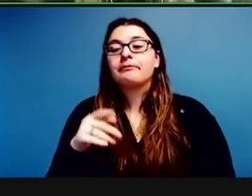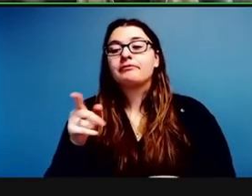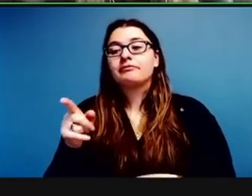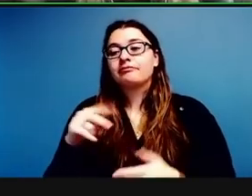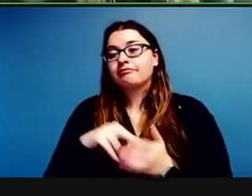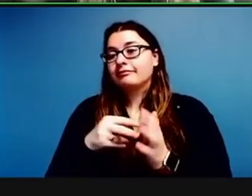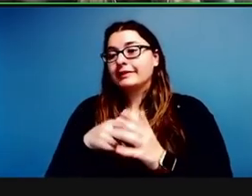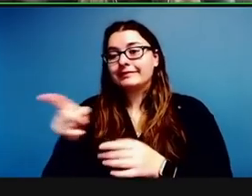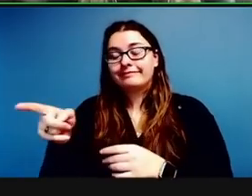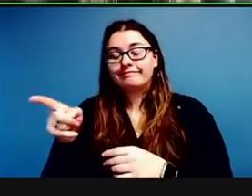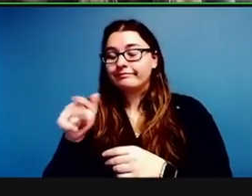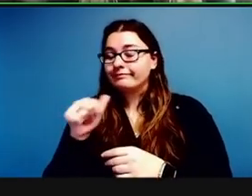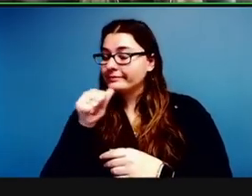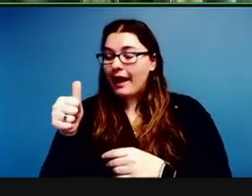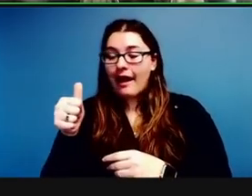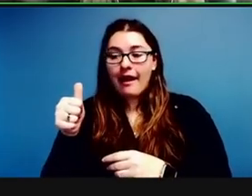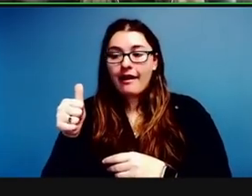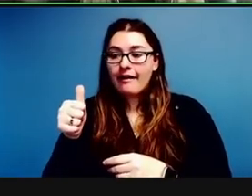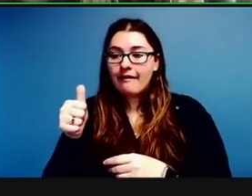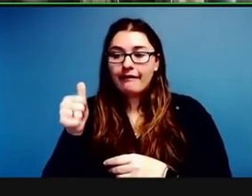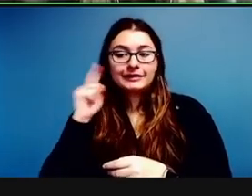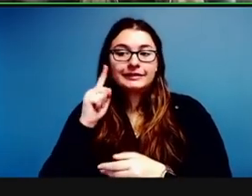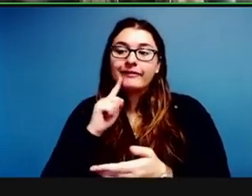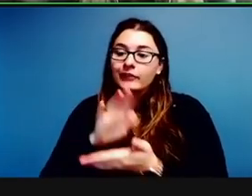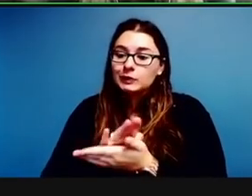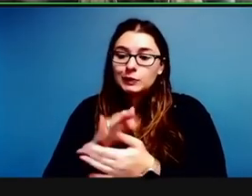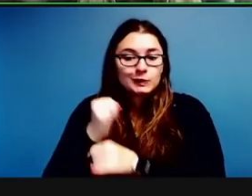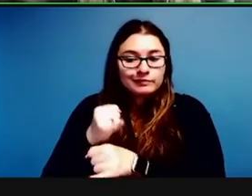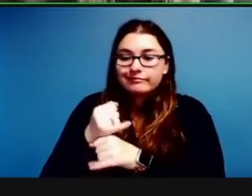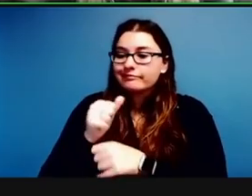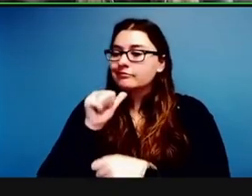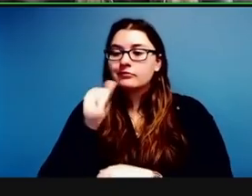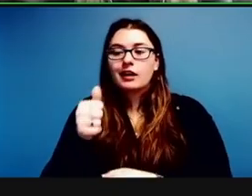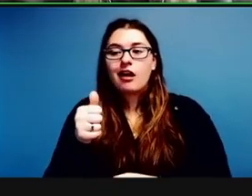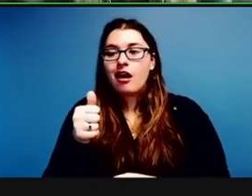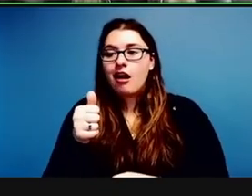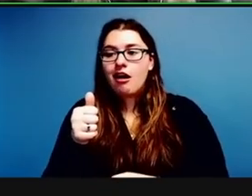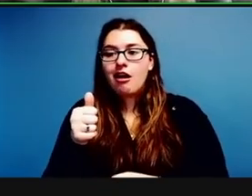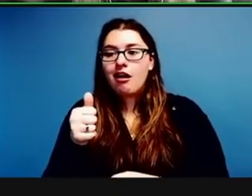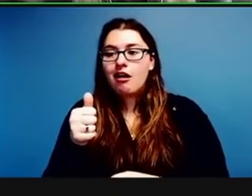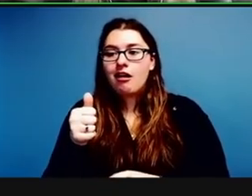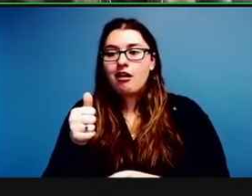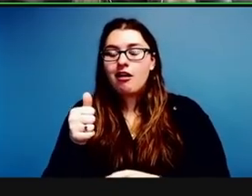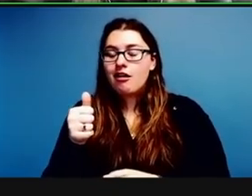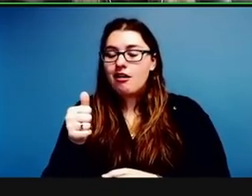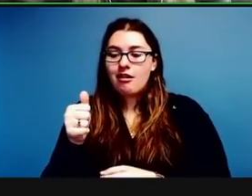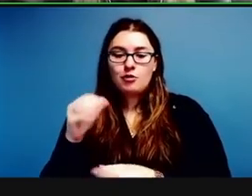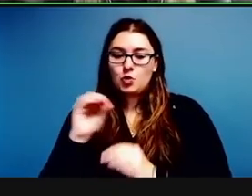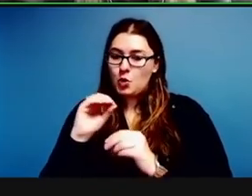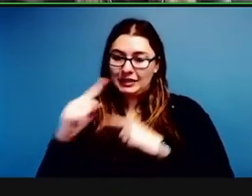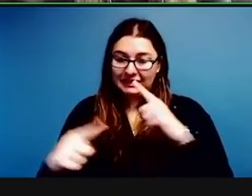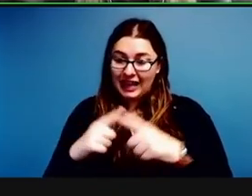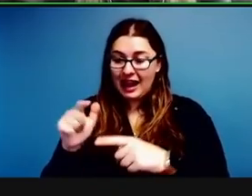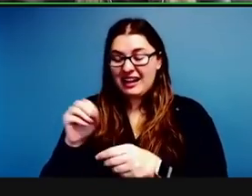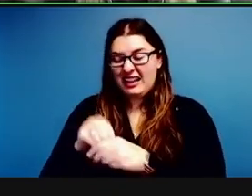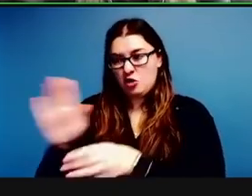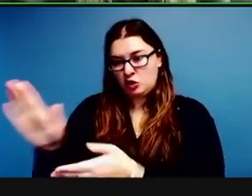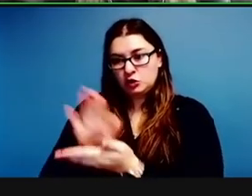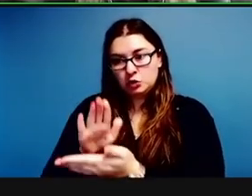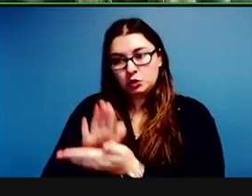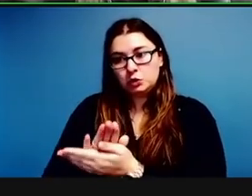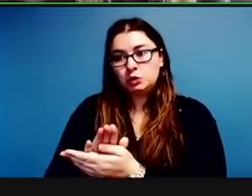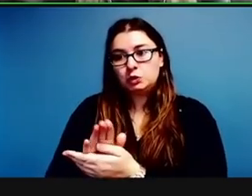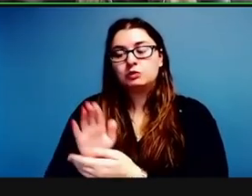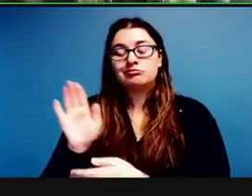she was not in a deaf school or in a school where people were using sign language. She was in a school where they